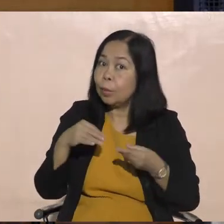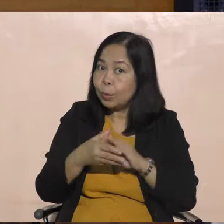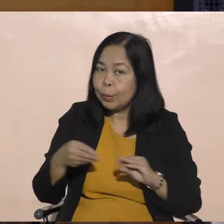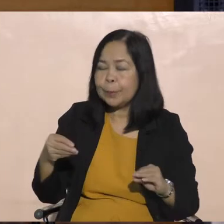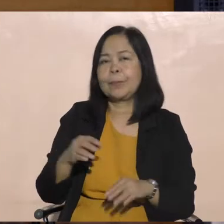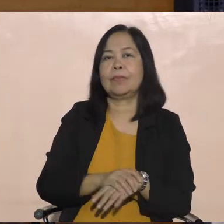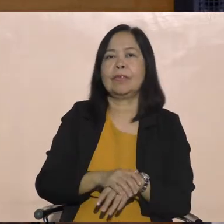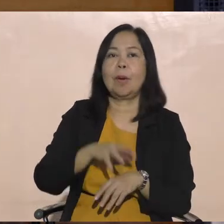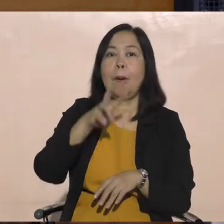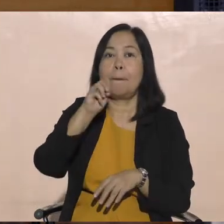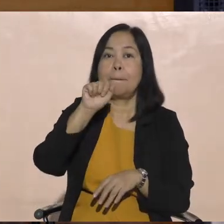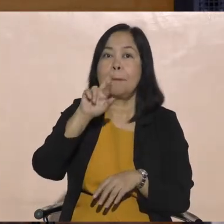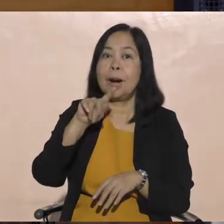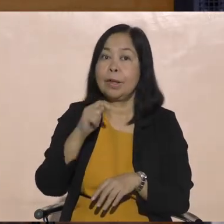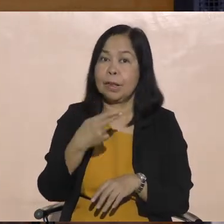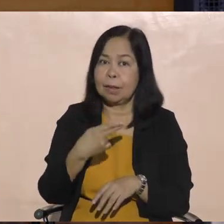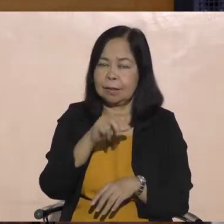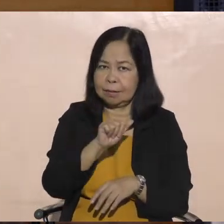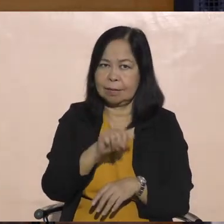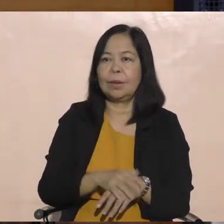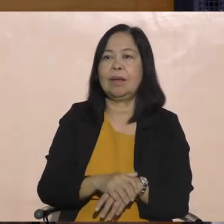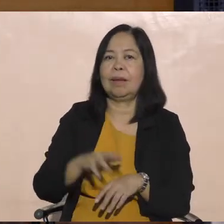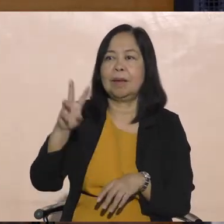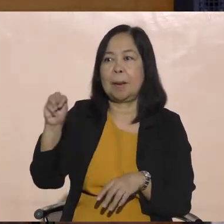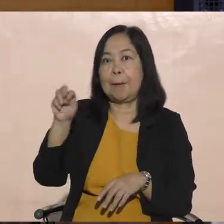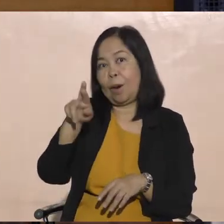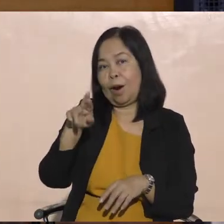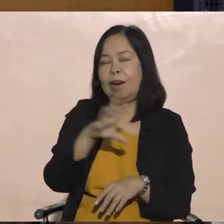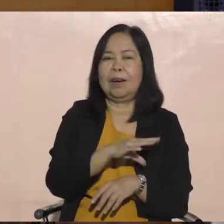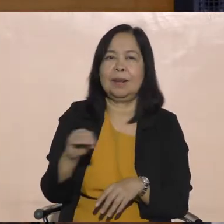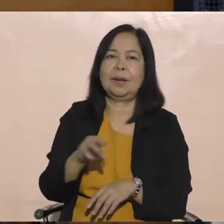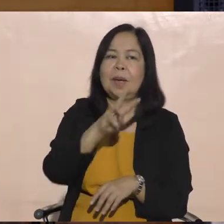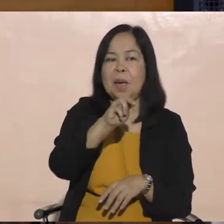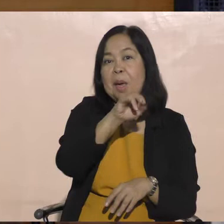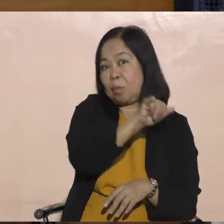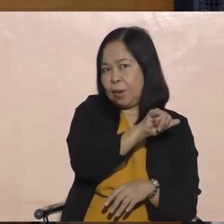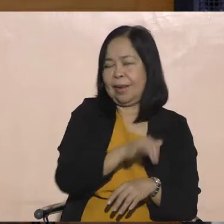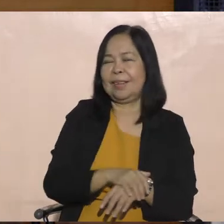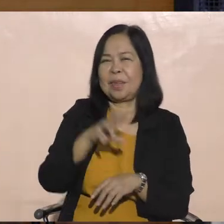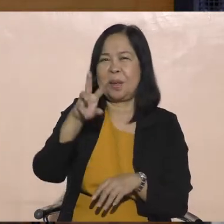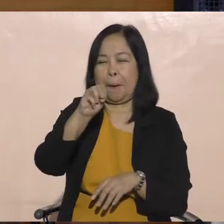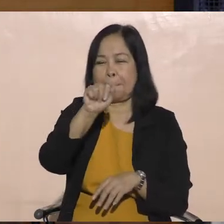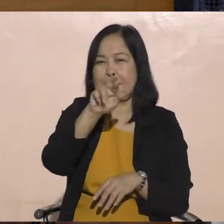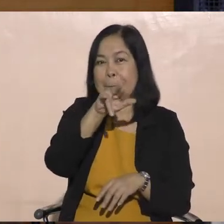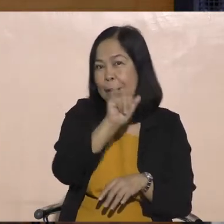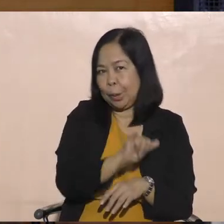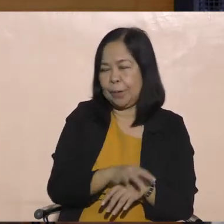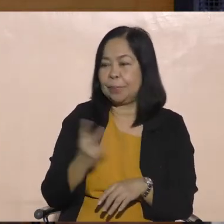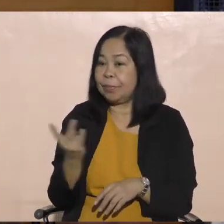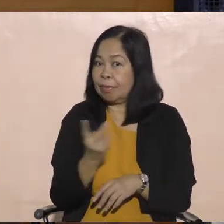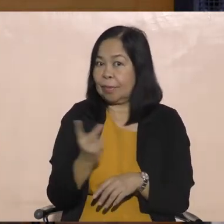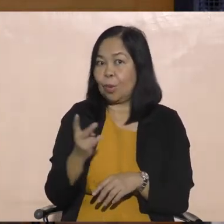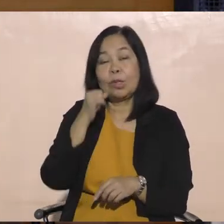sent a word to Jesus that their brother Lazarus was sick. And so Martha and Mary